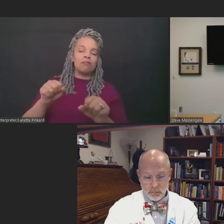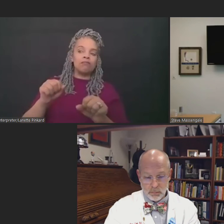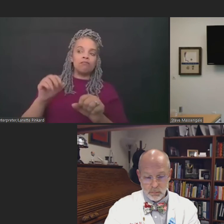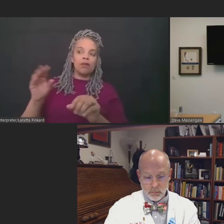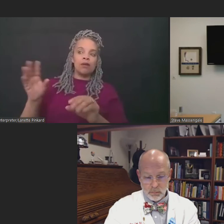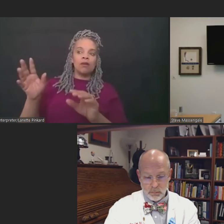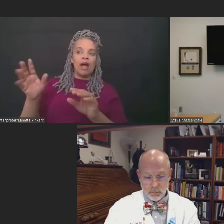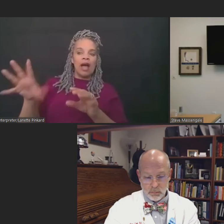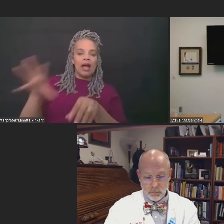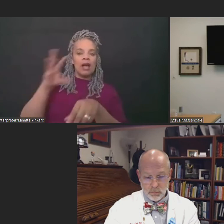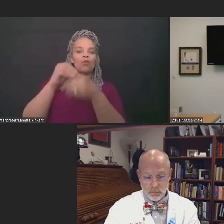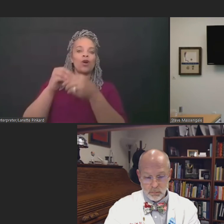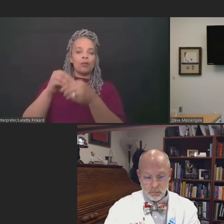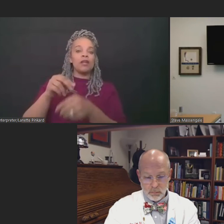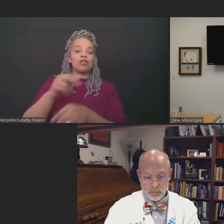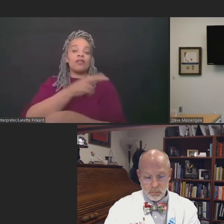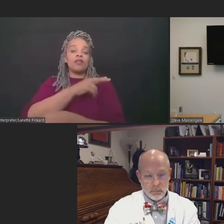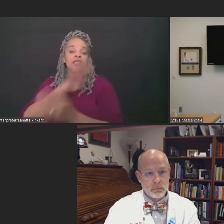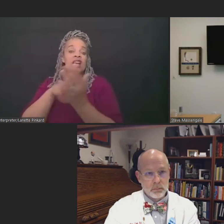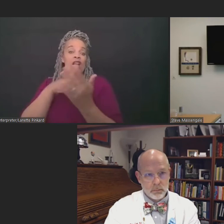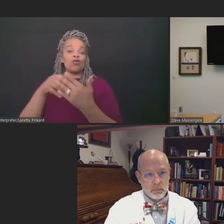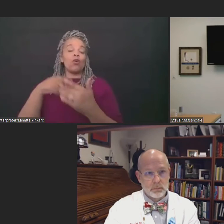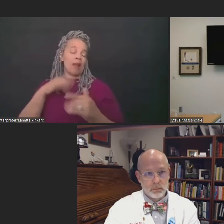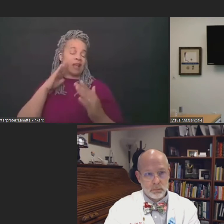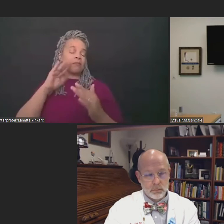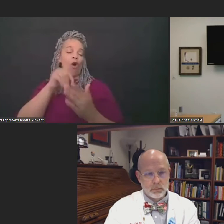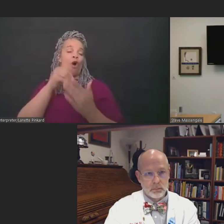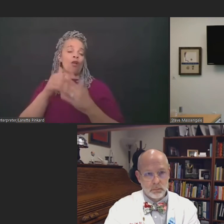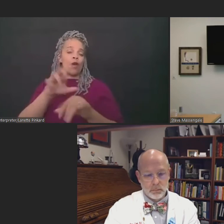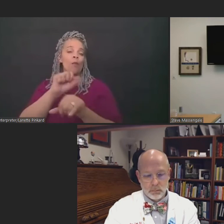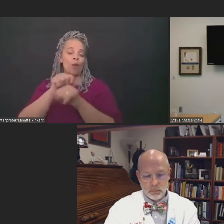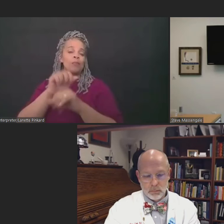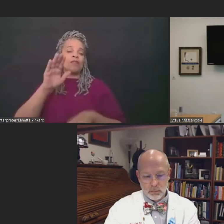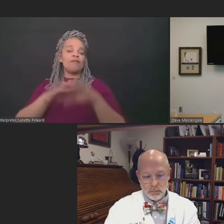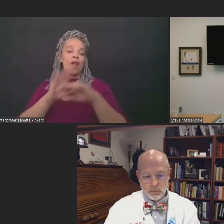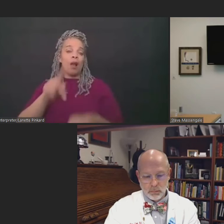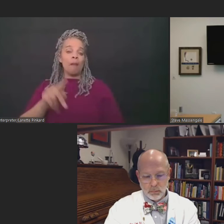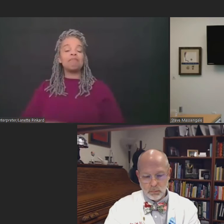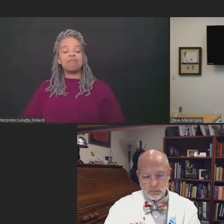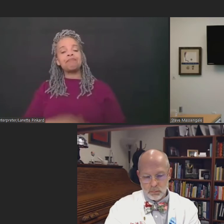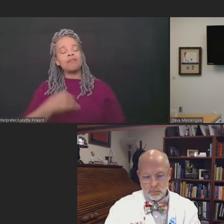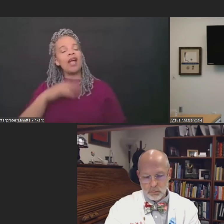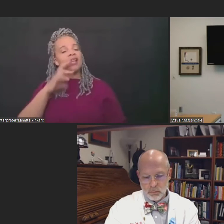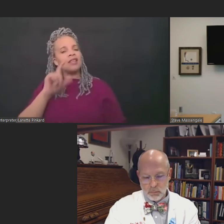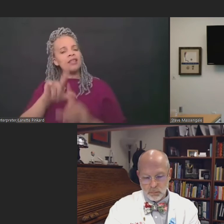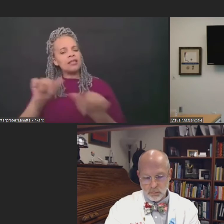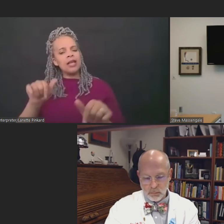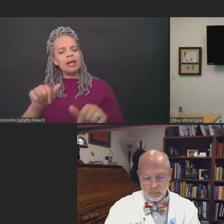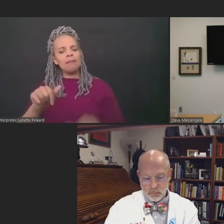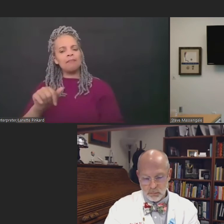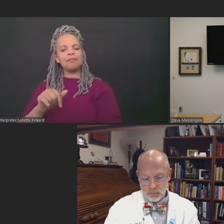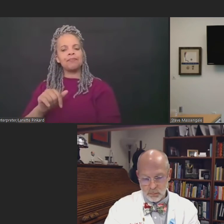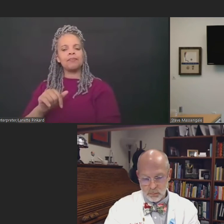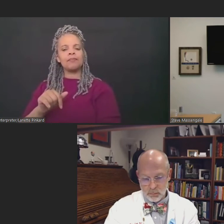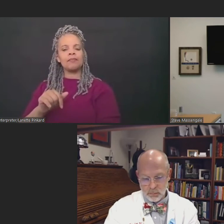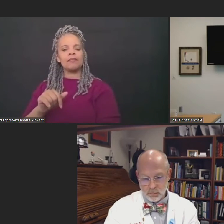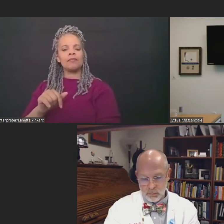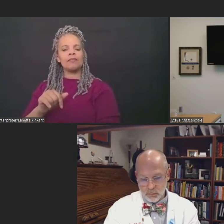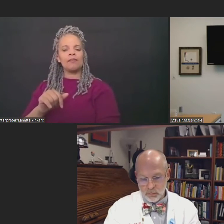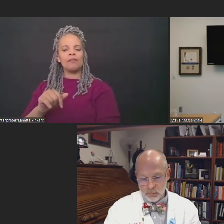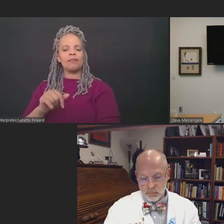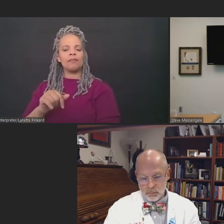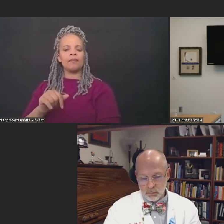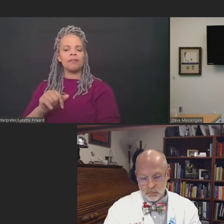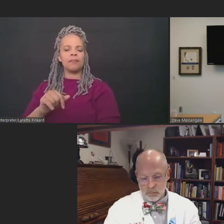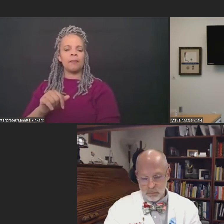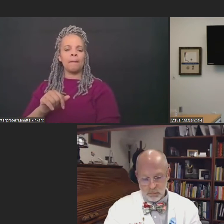schedule. But I do expect all appointments to fill up. Okay, very good. And I guess along those same lines, if Lubbock keeps vaccinating at